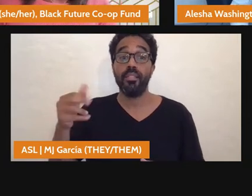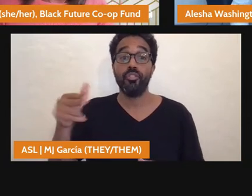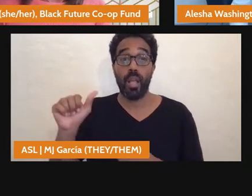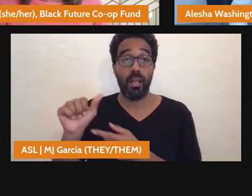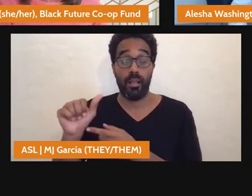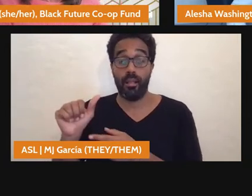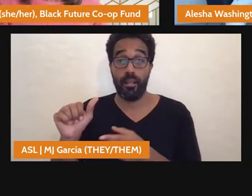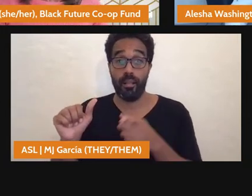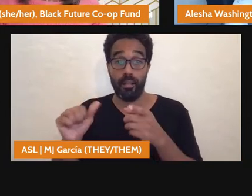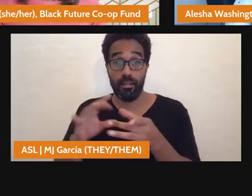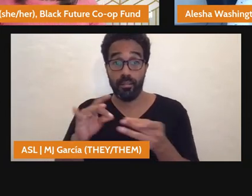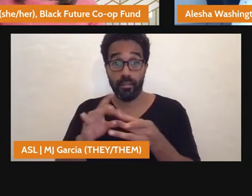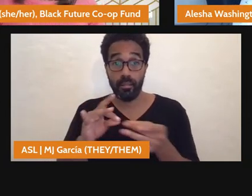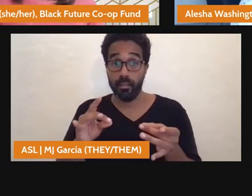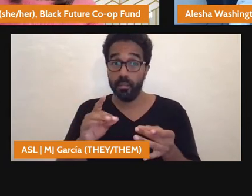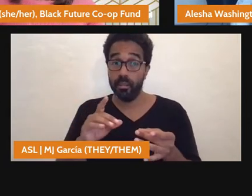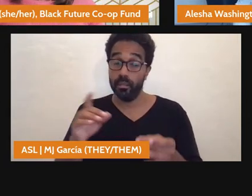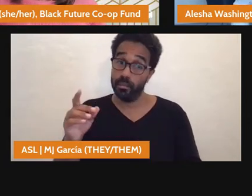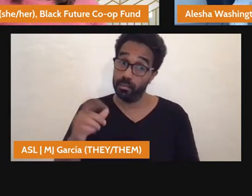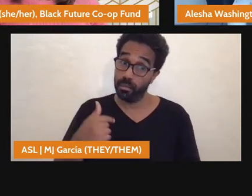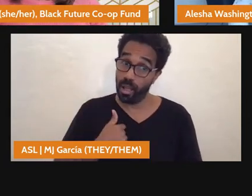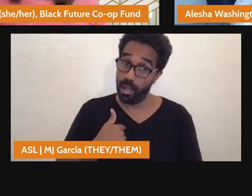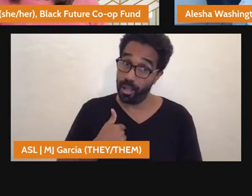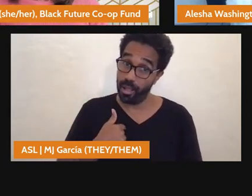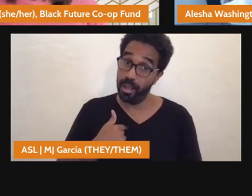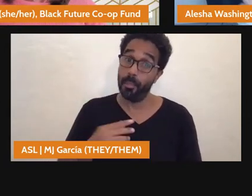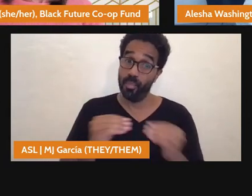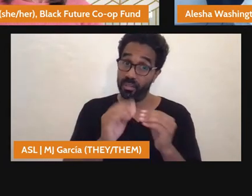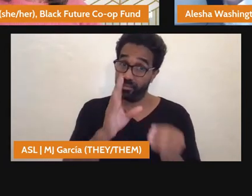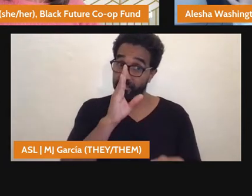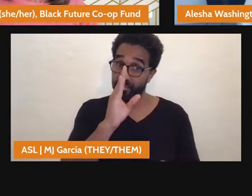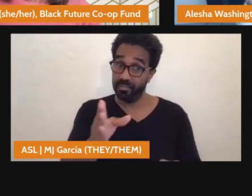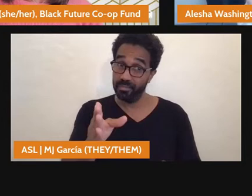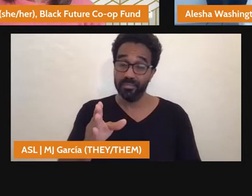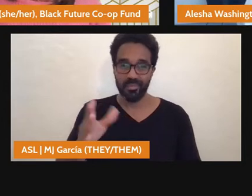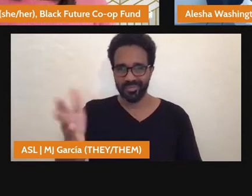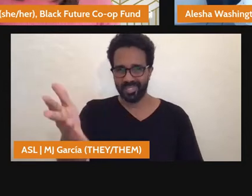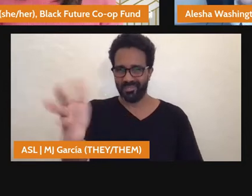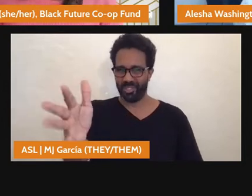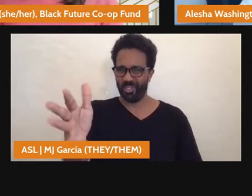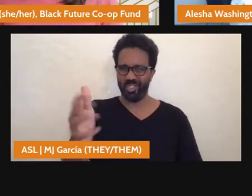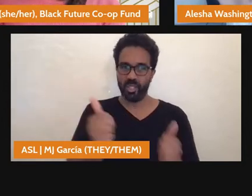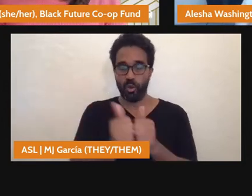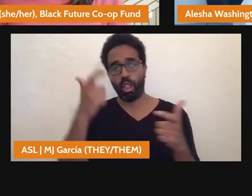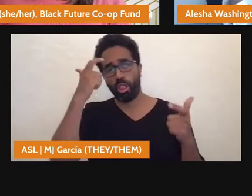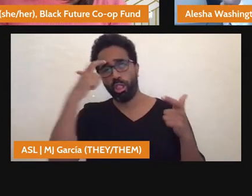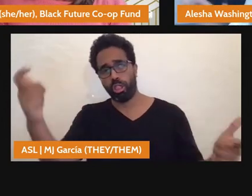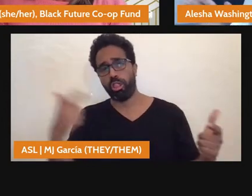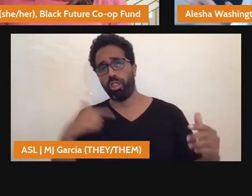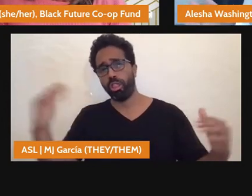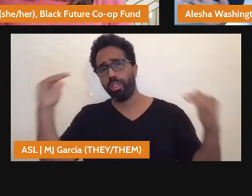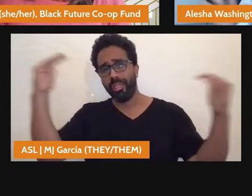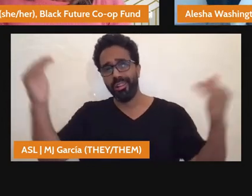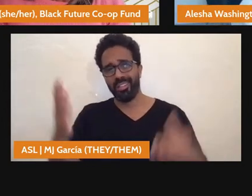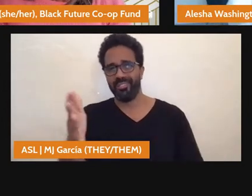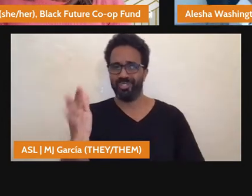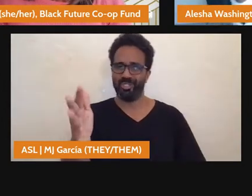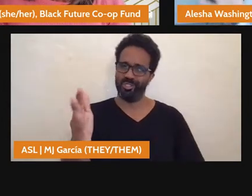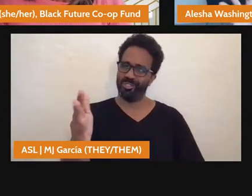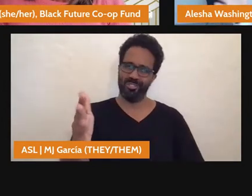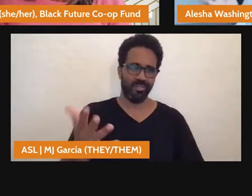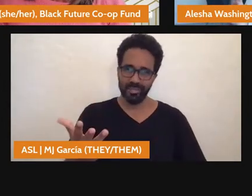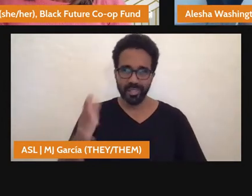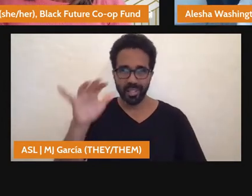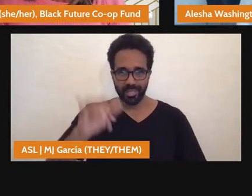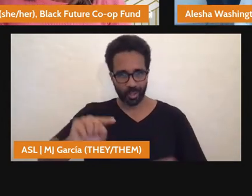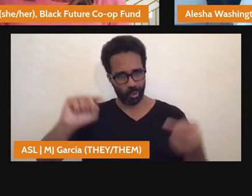in the sense of, like, we gotta kill it with the superiority complex, the white savior complex, right? Like, that just creates more harm than anything